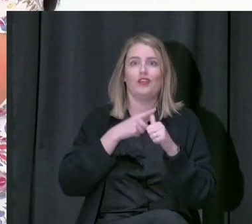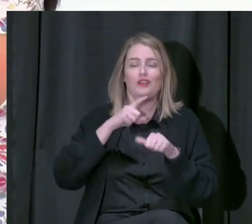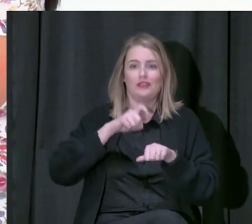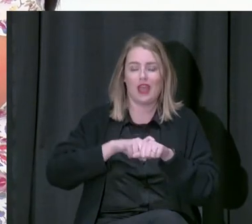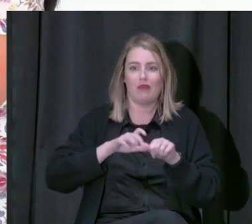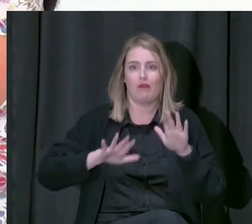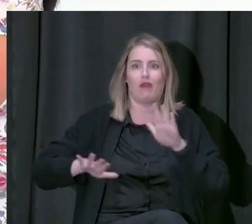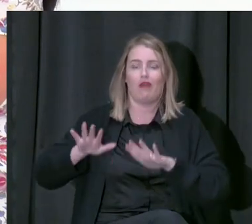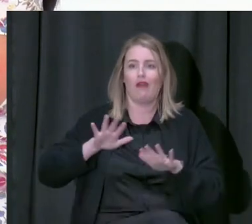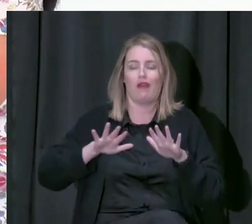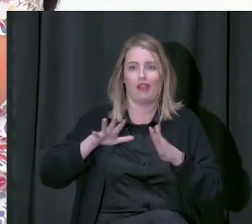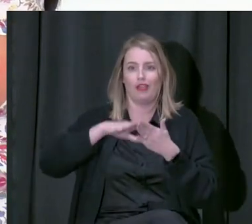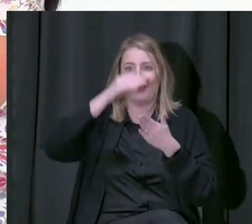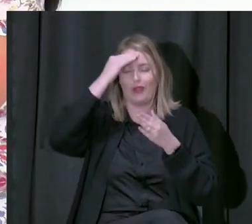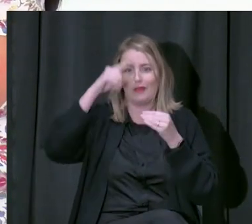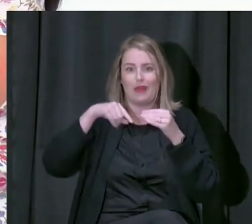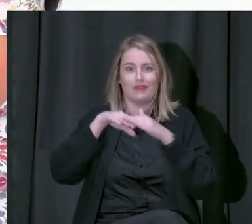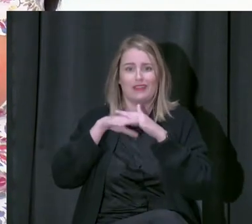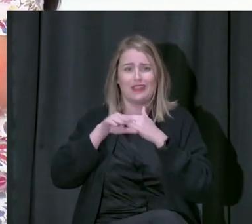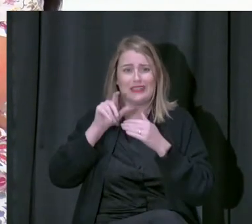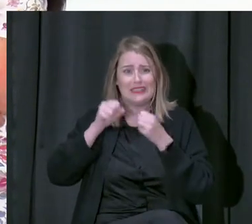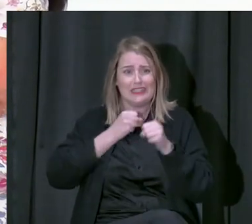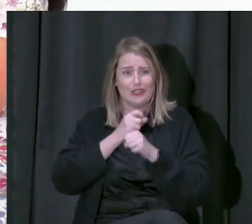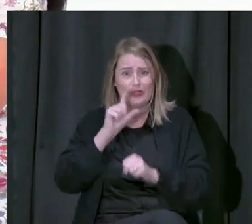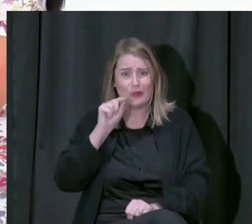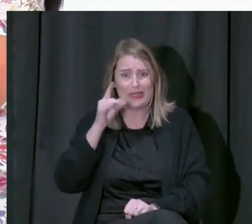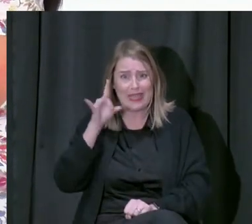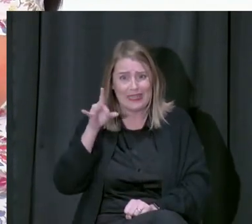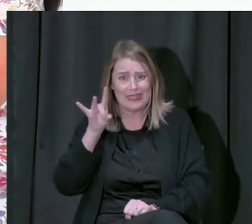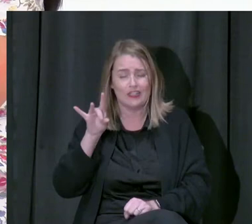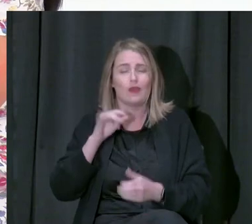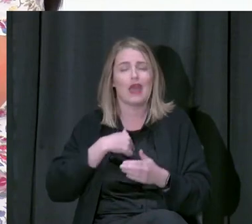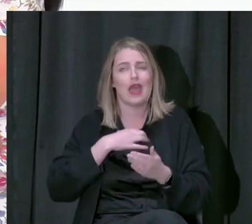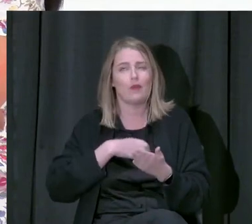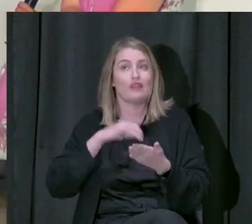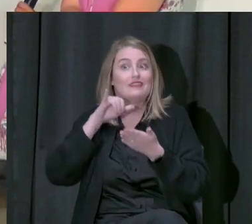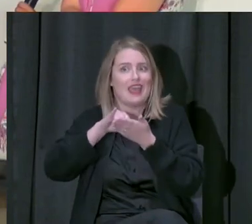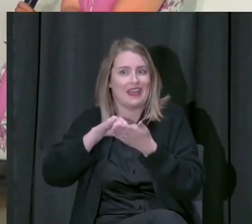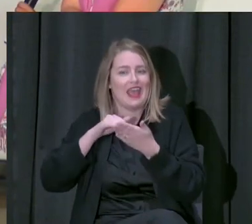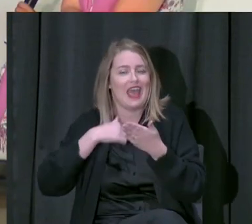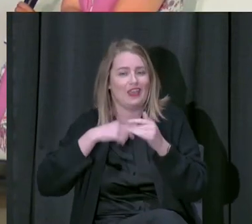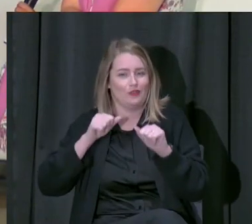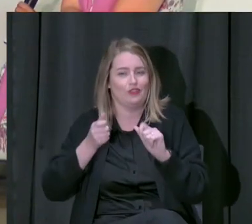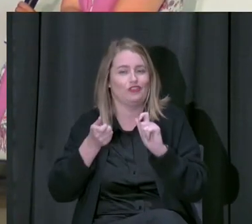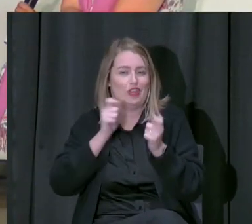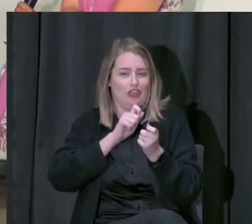in 2018. So that's what I want to change. Excellent. So we're going to open